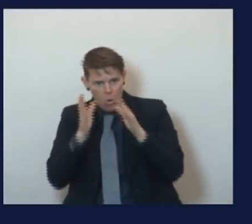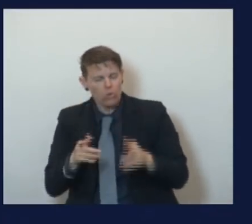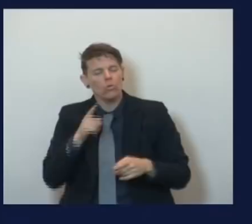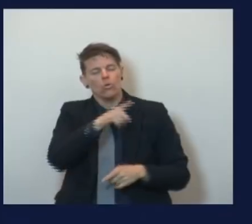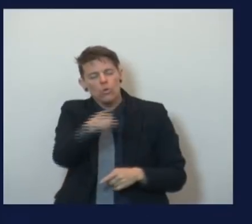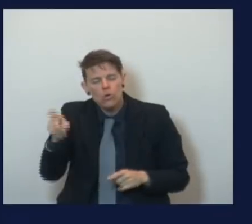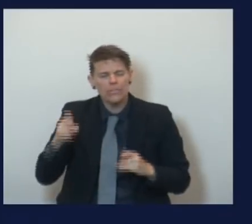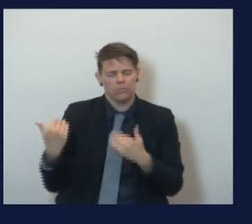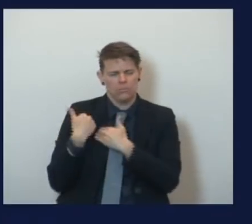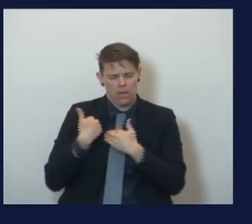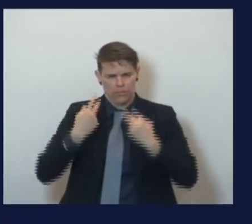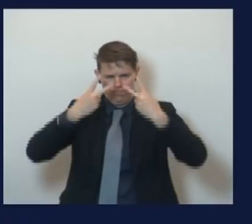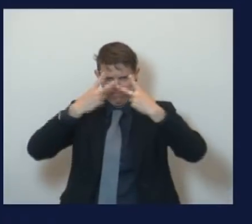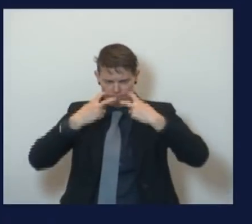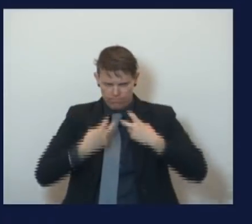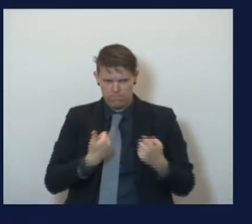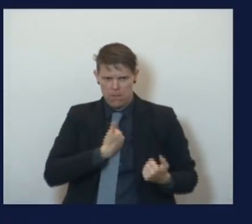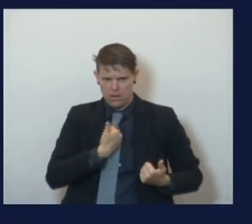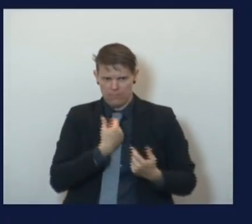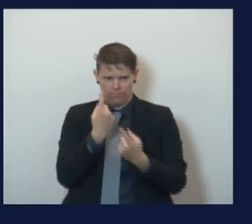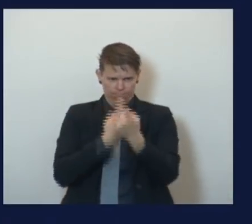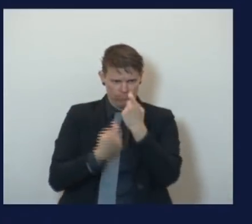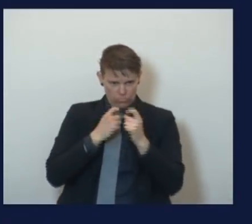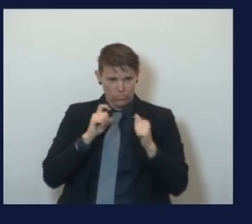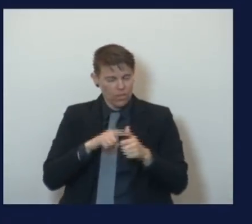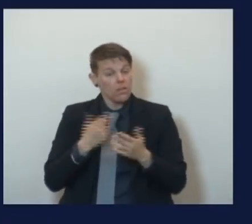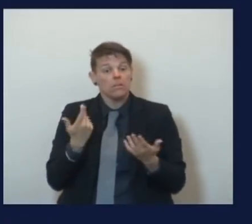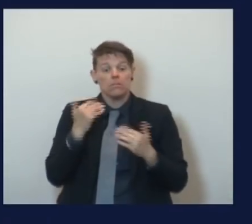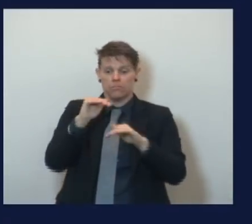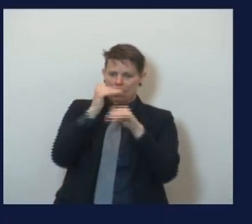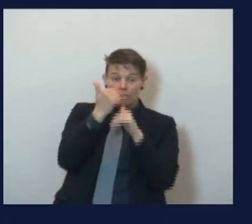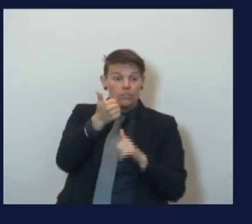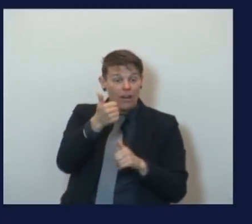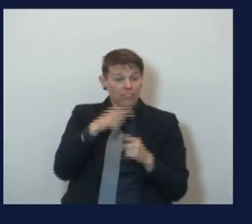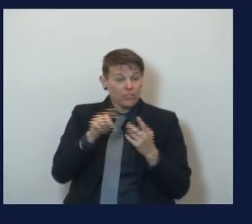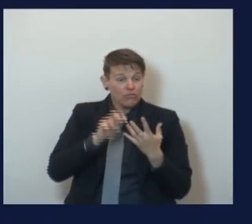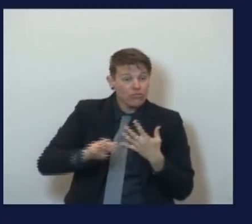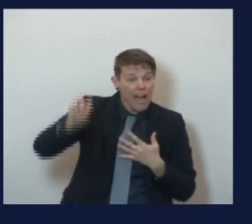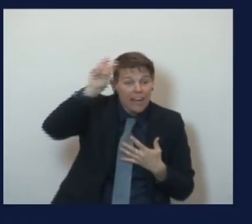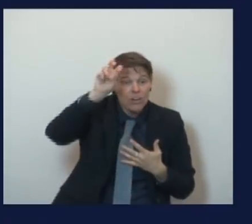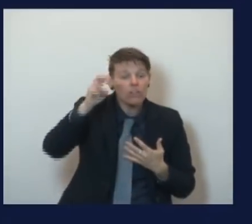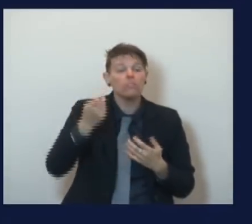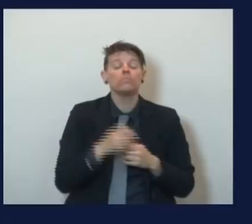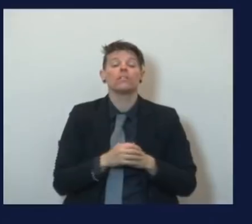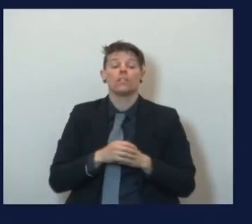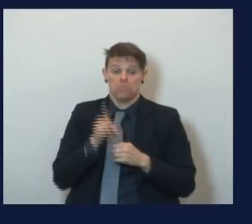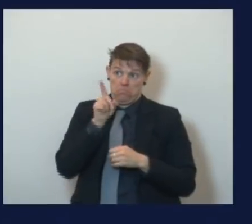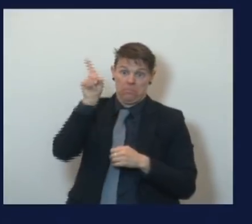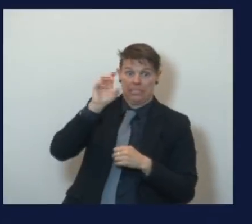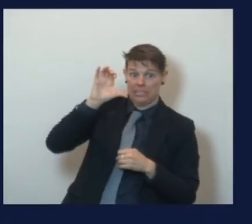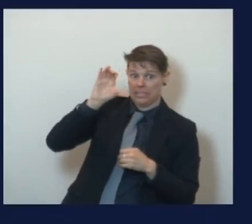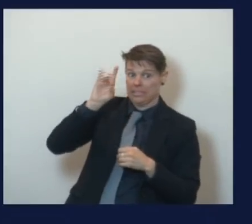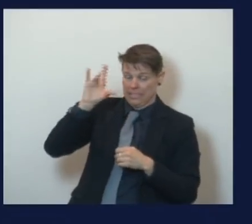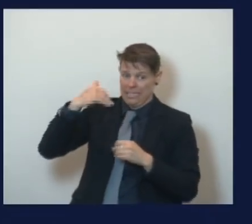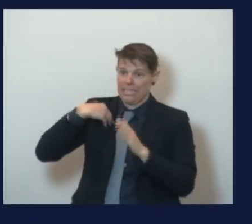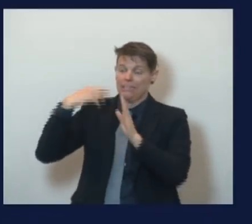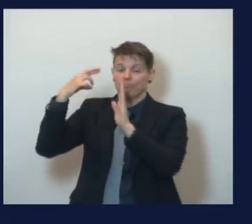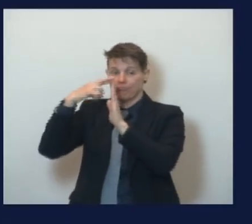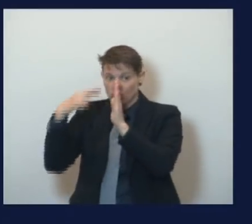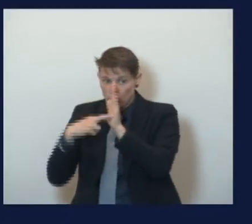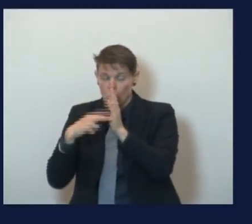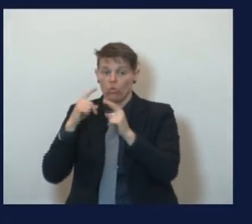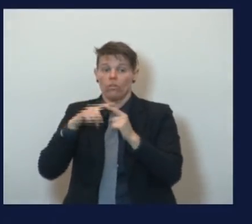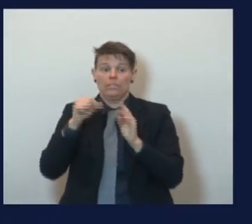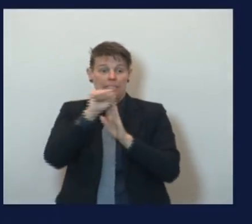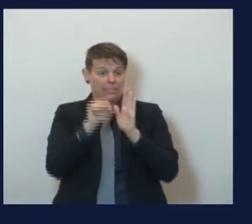Minimize non-essential travel by your employees. Adhere to all CDC guidelines and state orders regarding isolation. If you need to